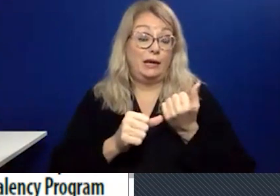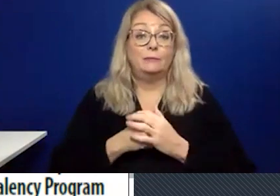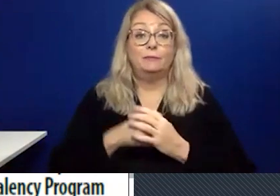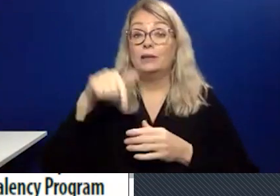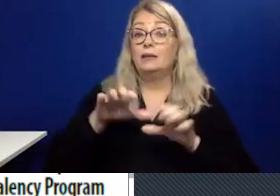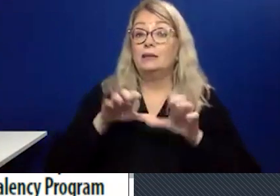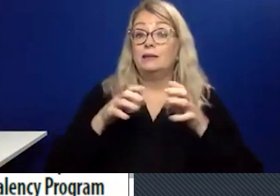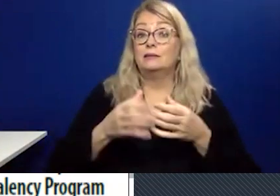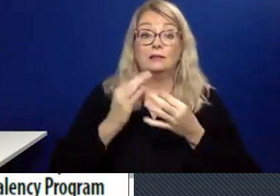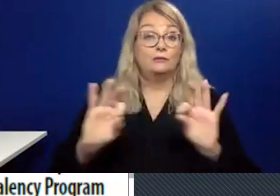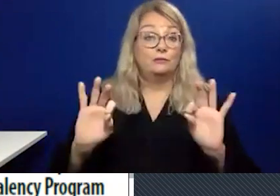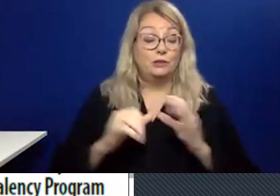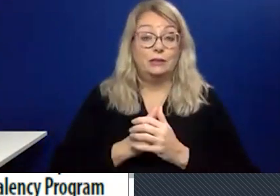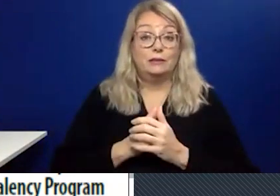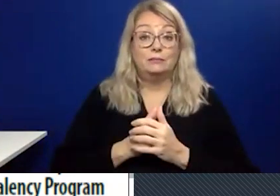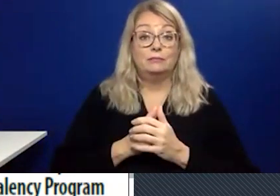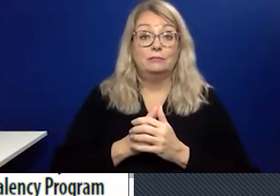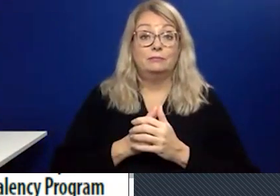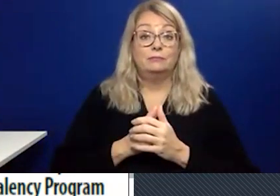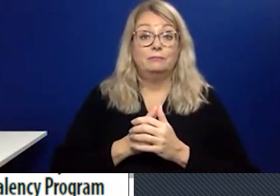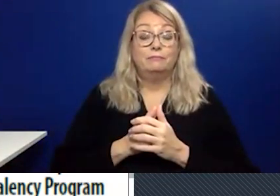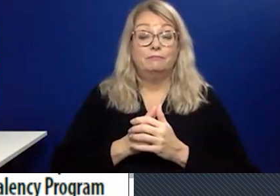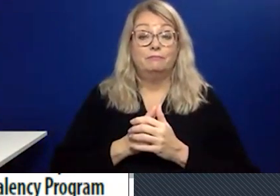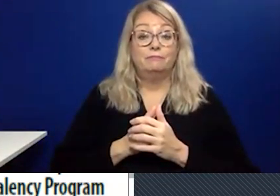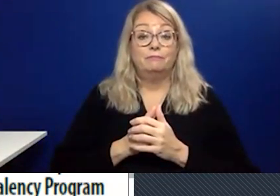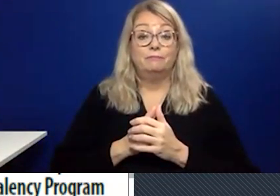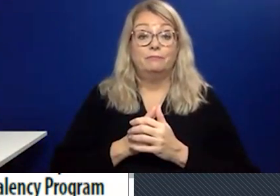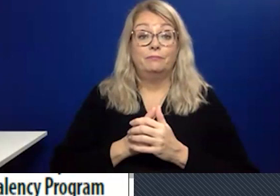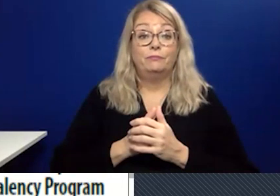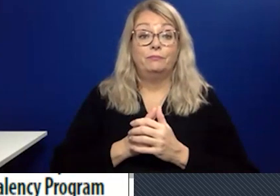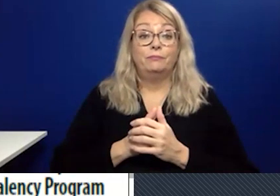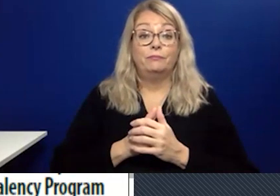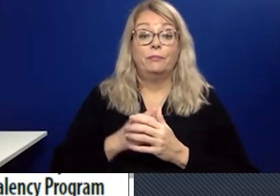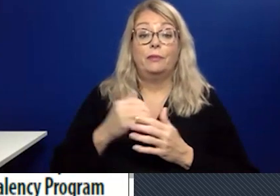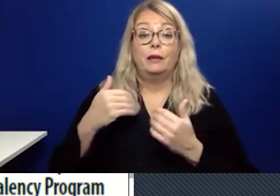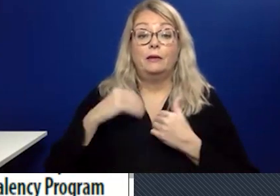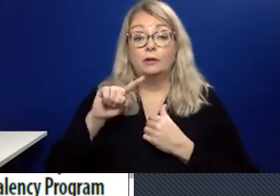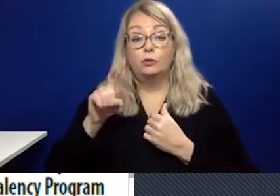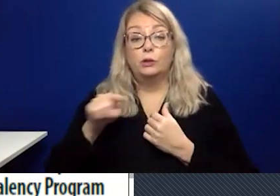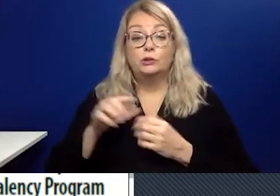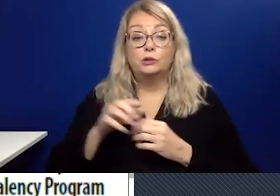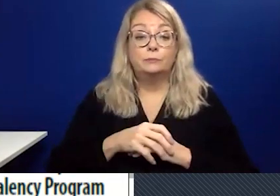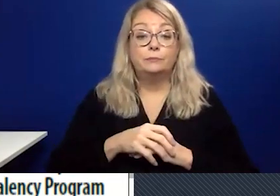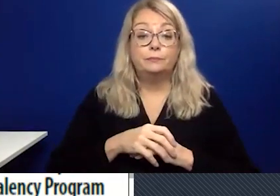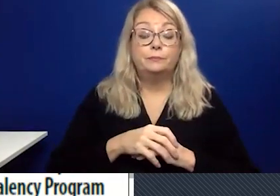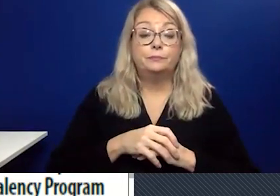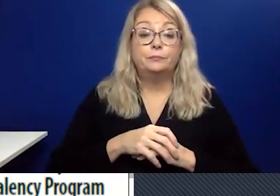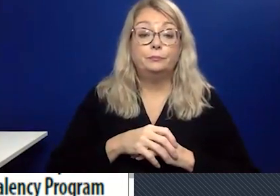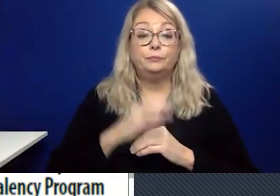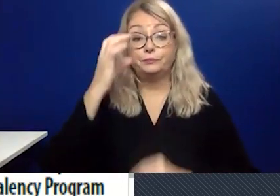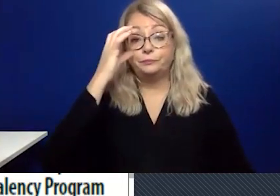They just have to pay our minimal health fee. There's a question. Okay.